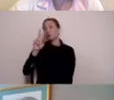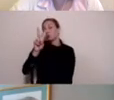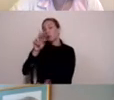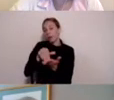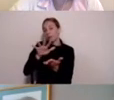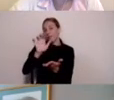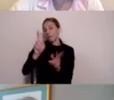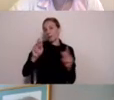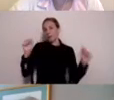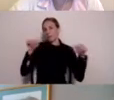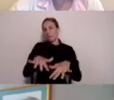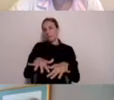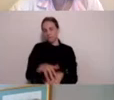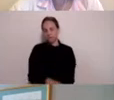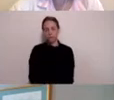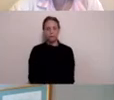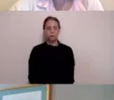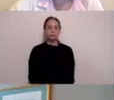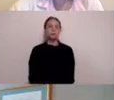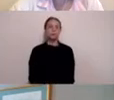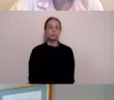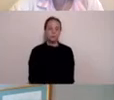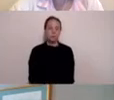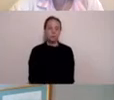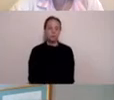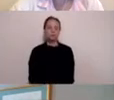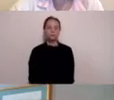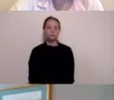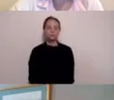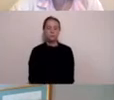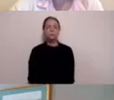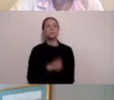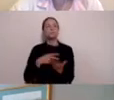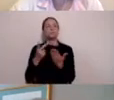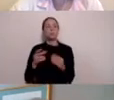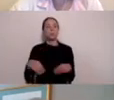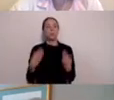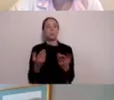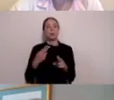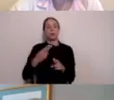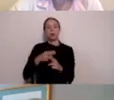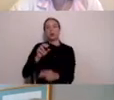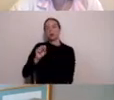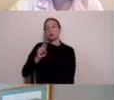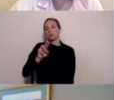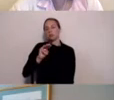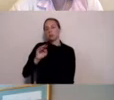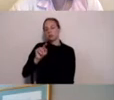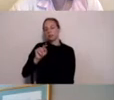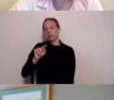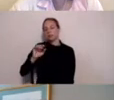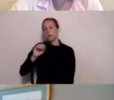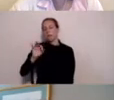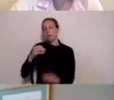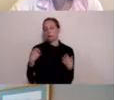Next slide. Another program that we provide is something called the Summative Strength. These are one-day programs